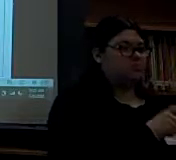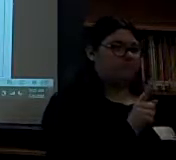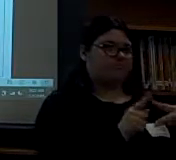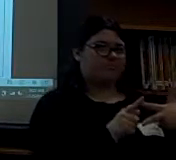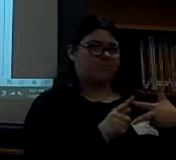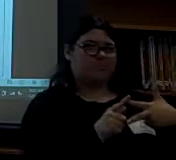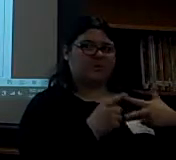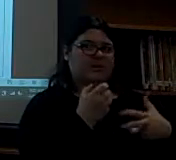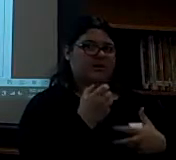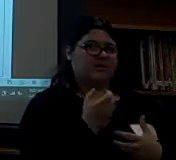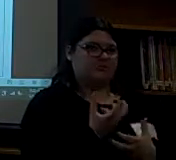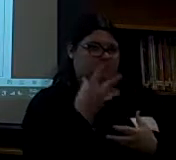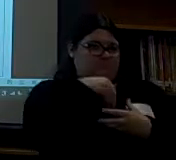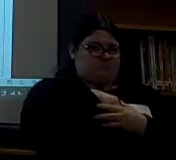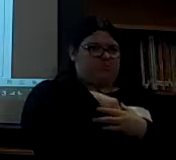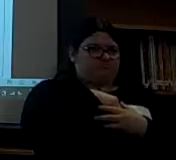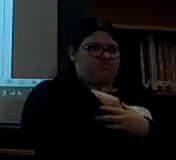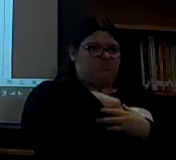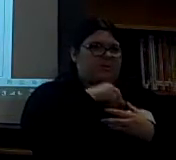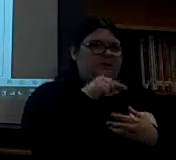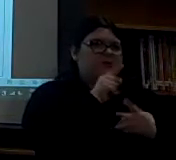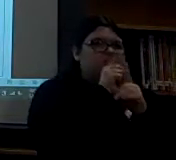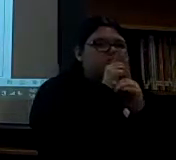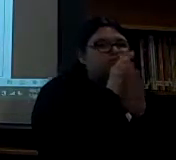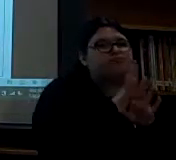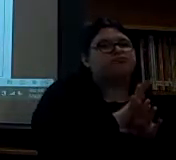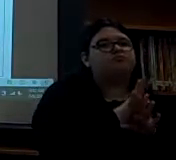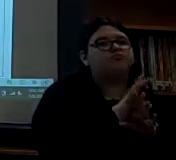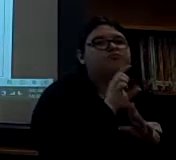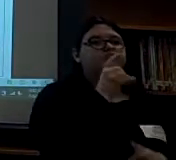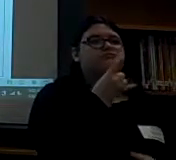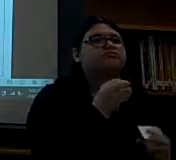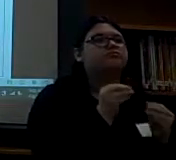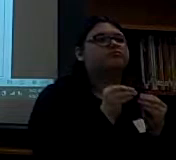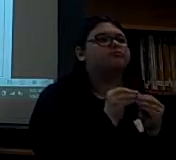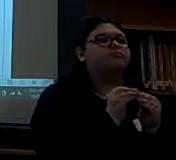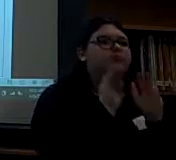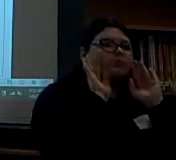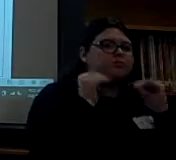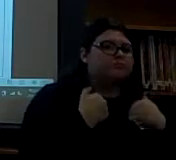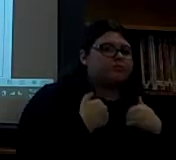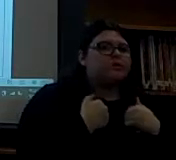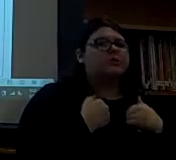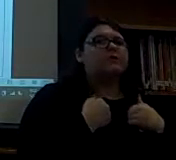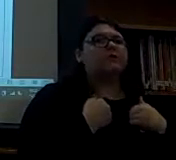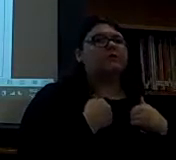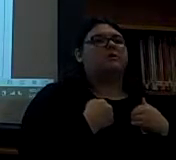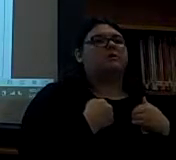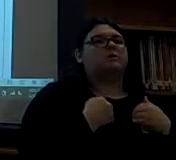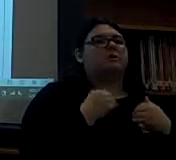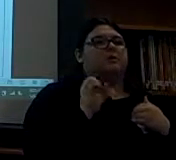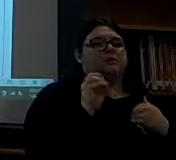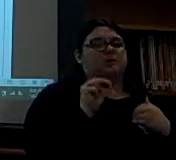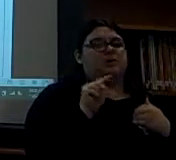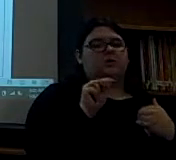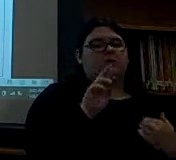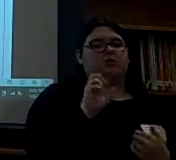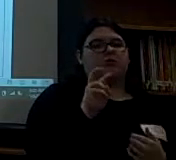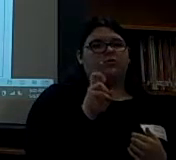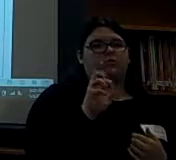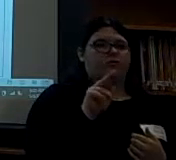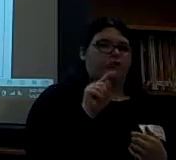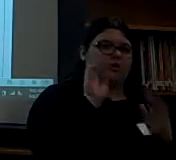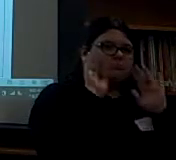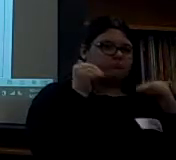their yuck in. This tends to be the quieter children who are more introverted instead of turning it out on other people. These are the kids who